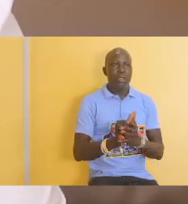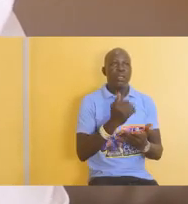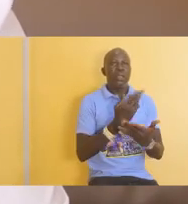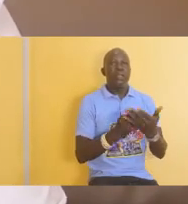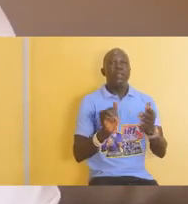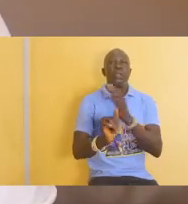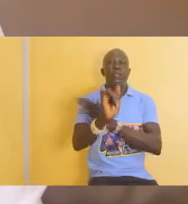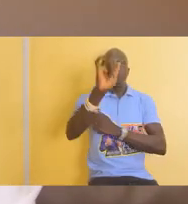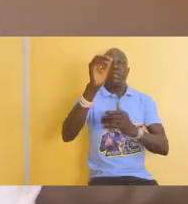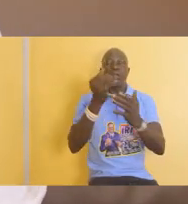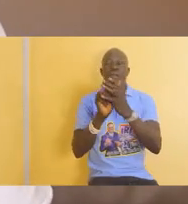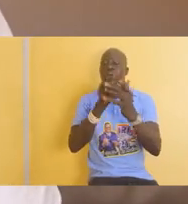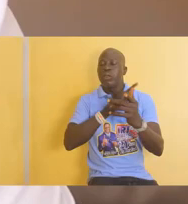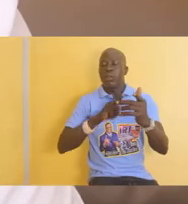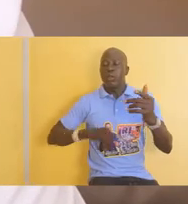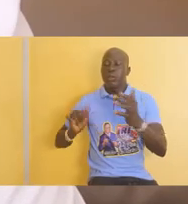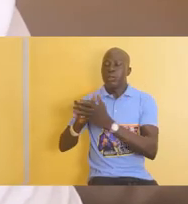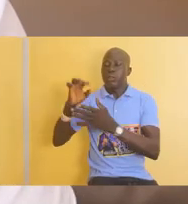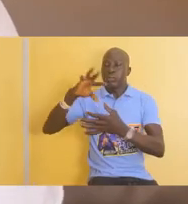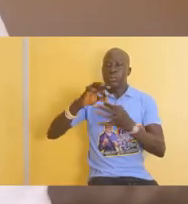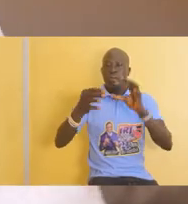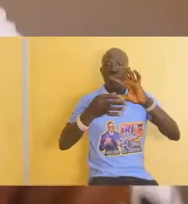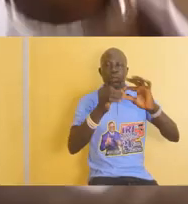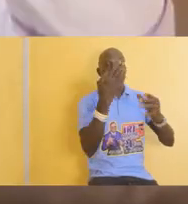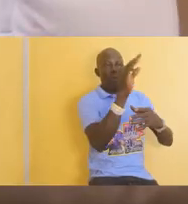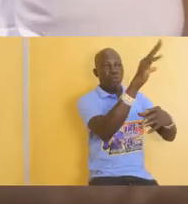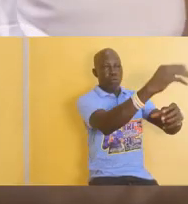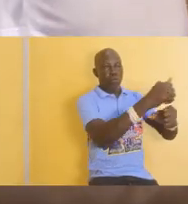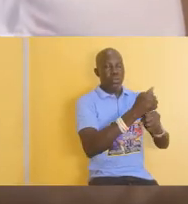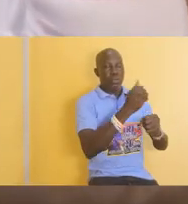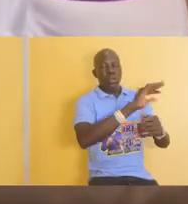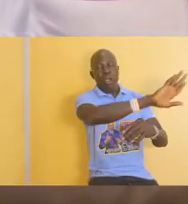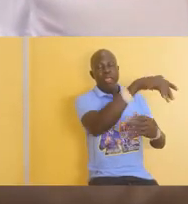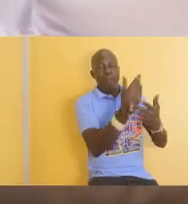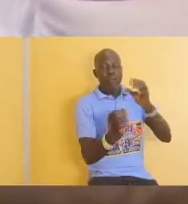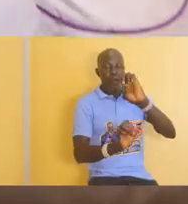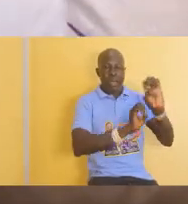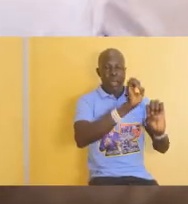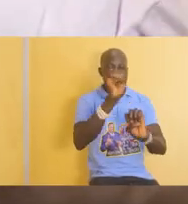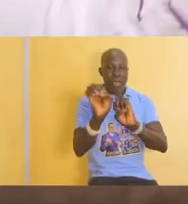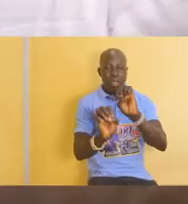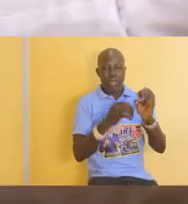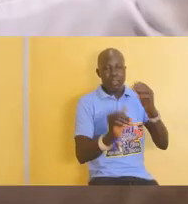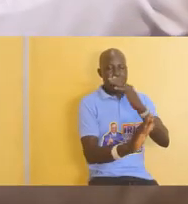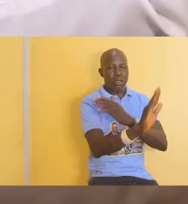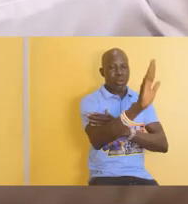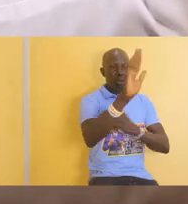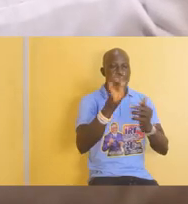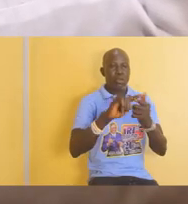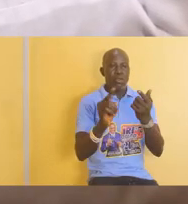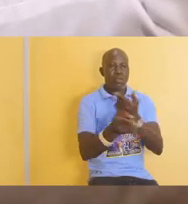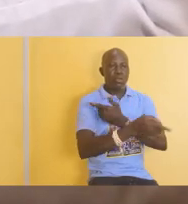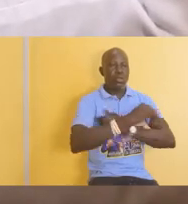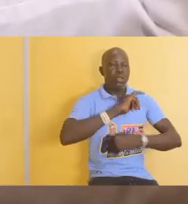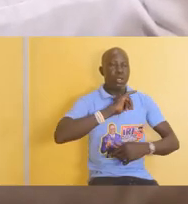awon wo ni igba ni, the Lord of the spirits of old, Olorun titi aye, the everlasting God, ayaju ojo oni,